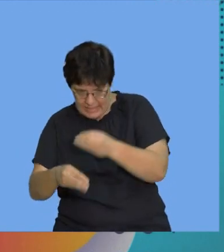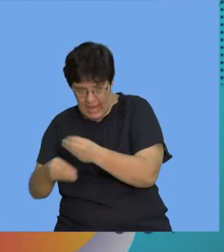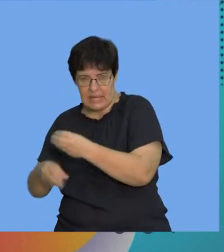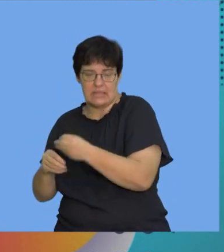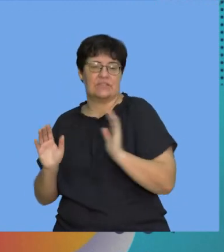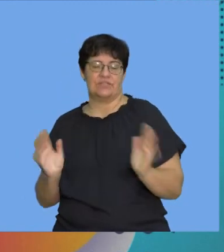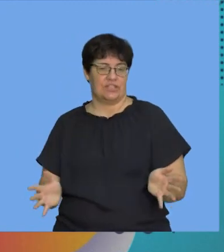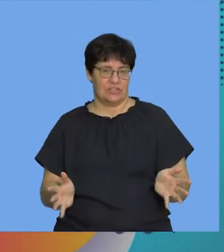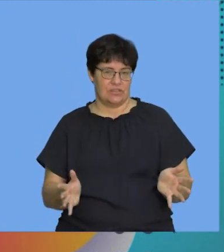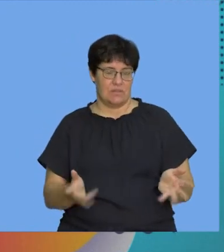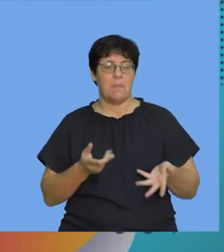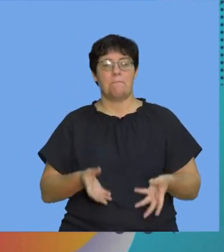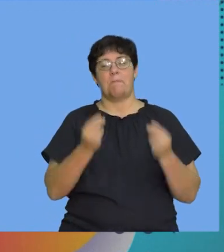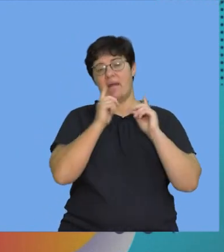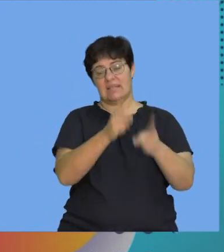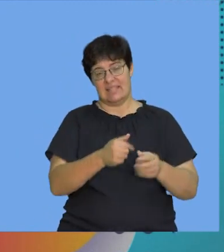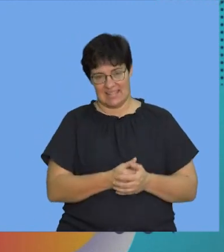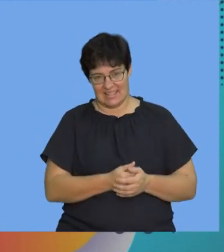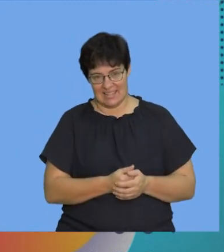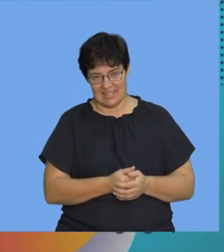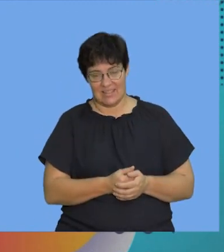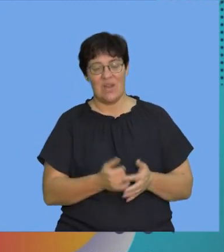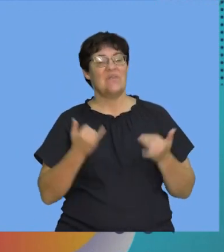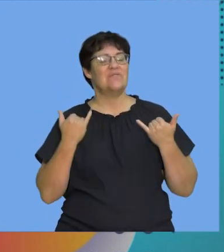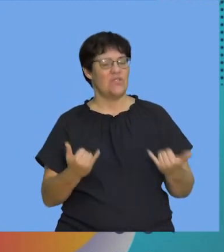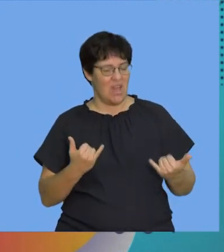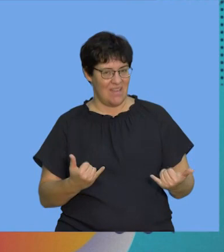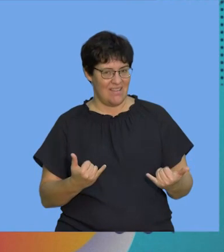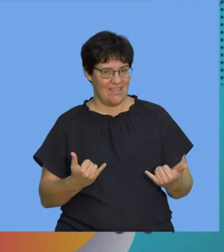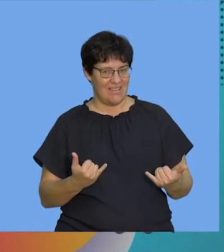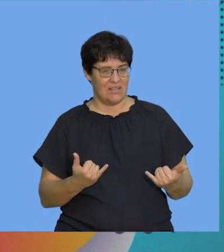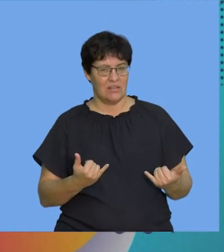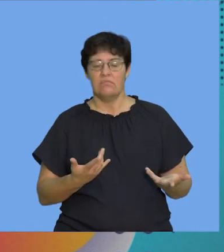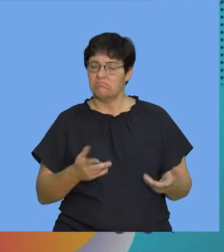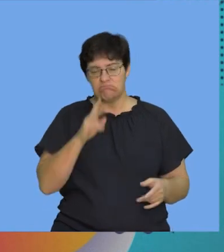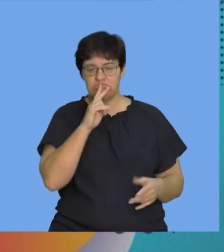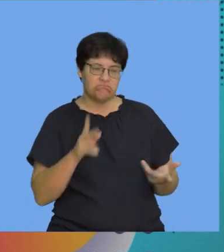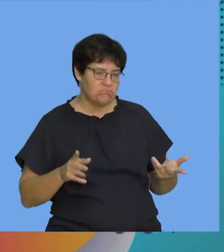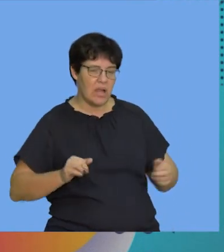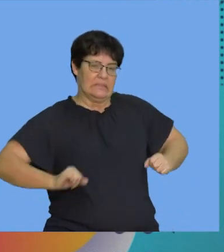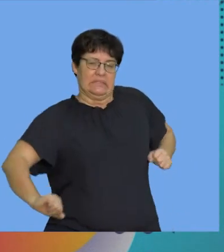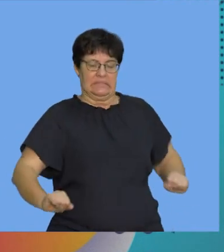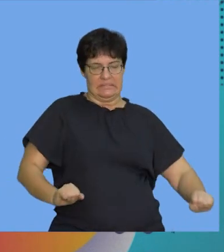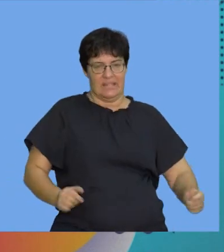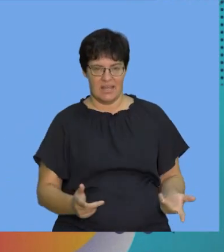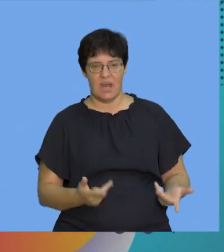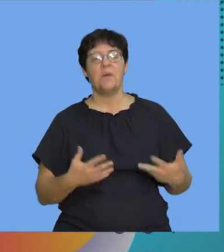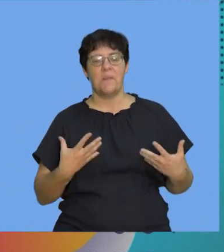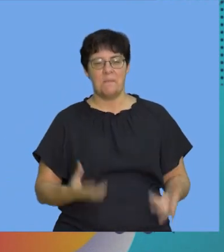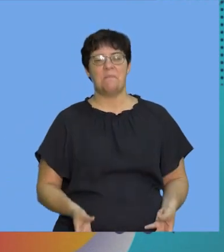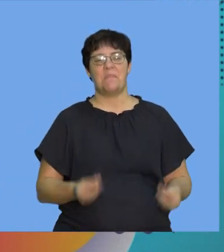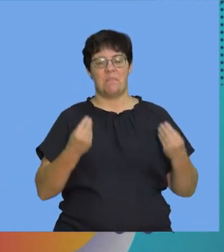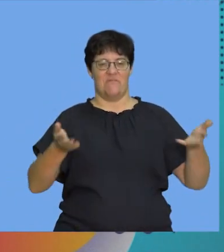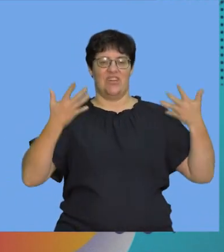and get the answer there. Guys, for now, let's just walk around the house a bit so that we can get some fresh